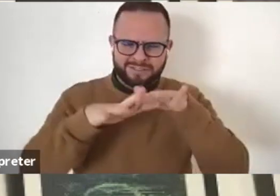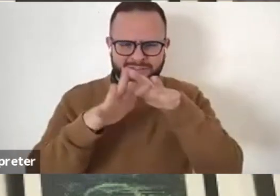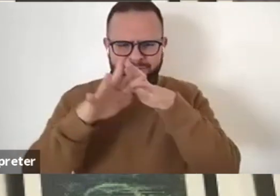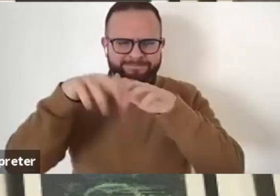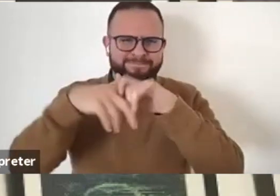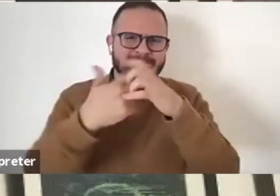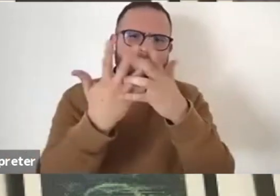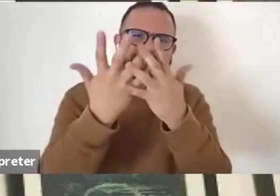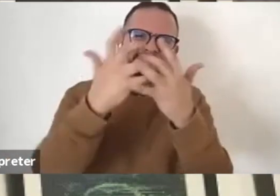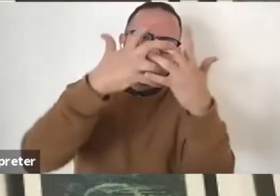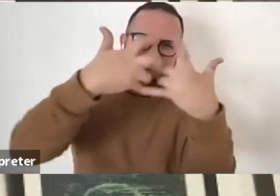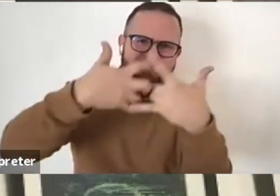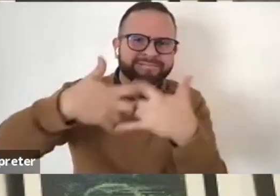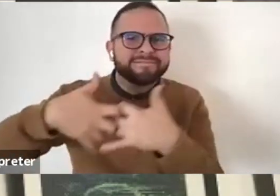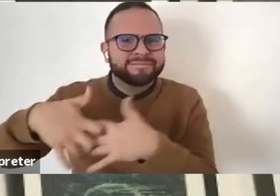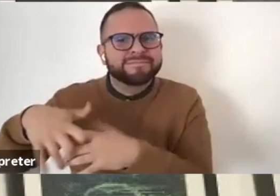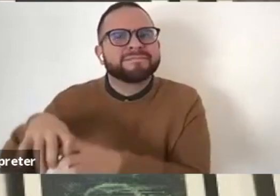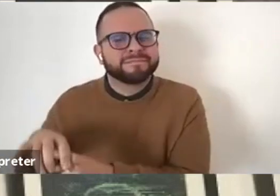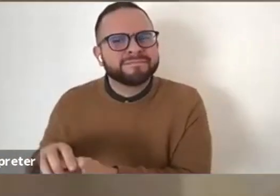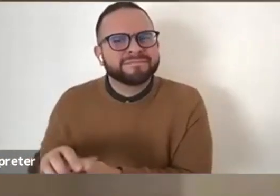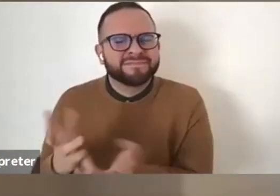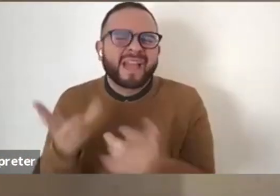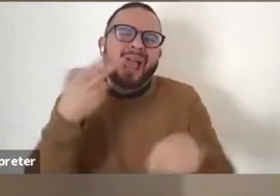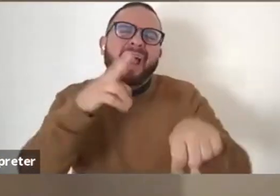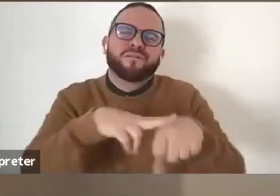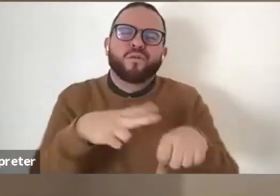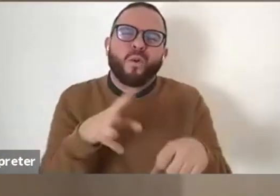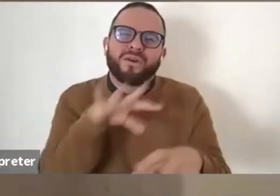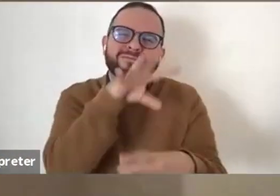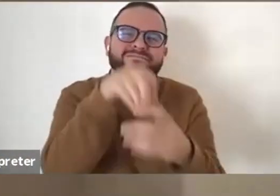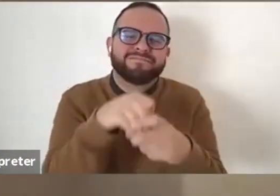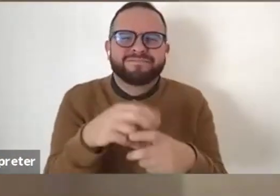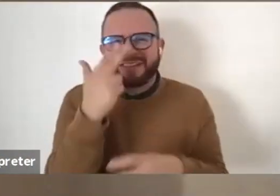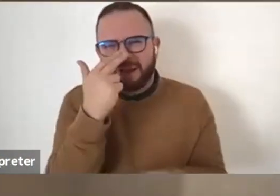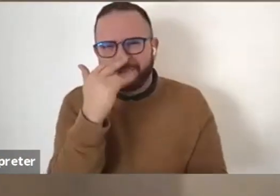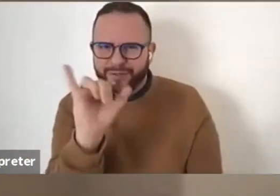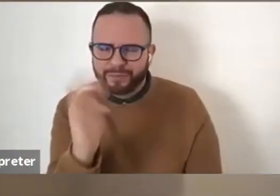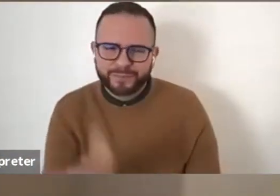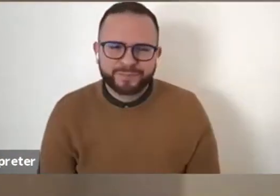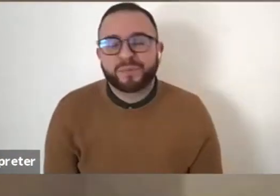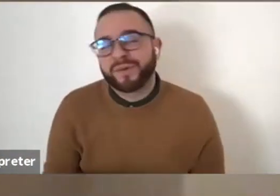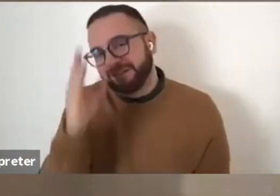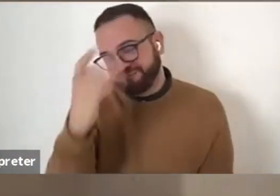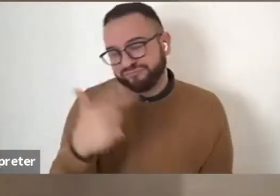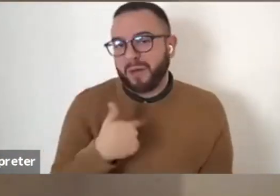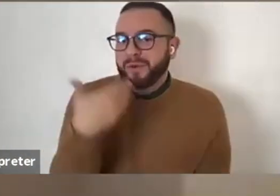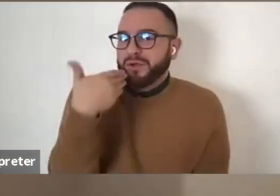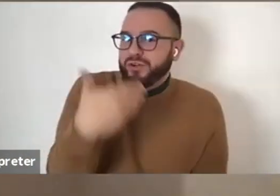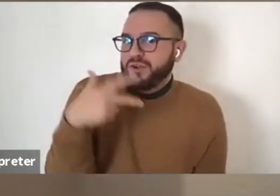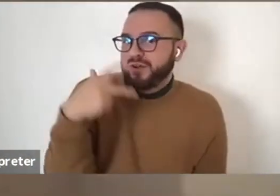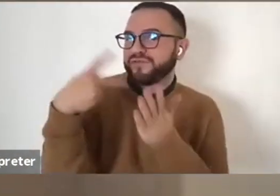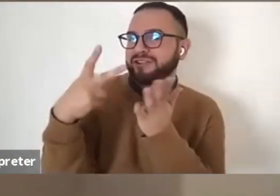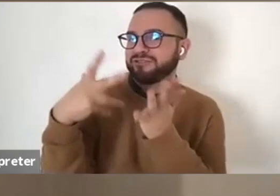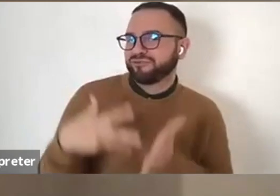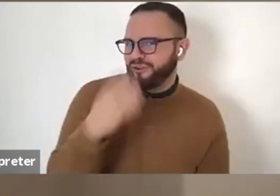is comedy. I'm a very good dancer. So it's something